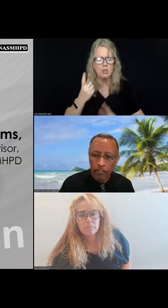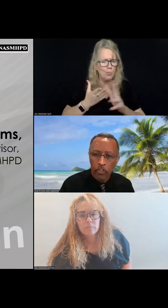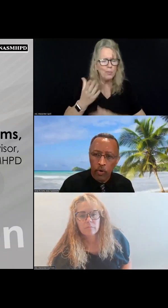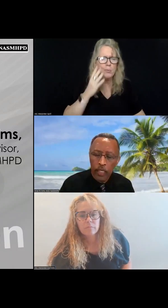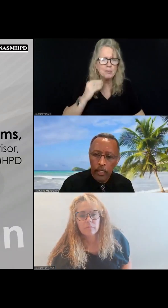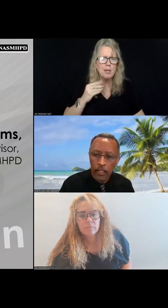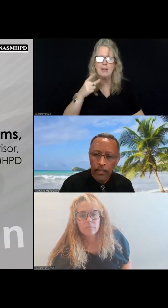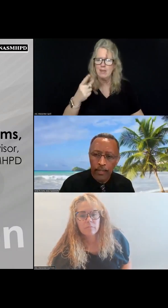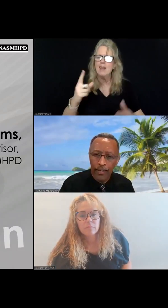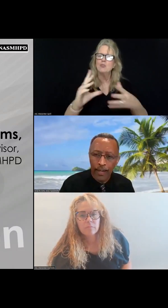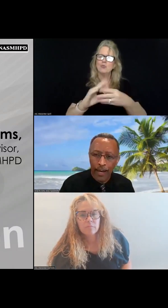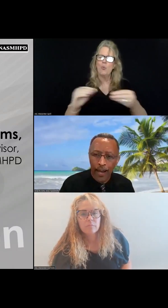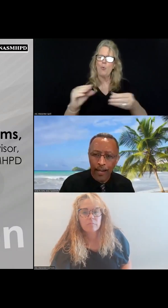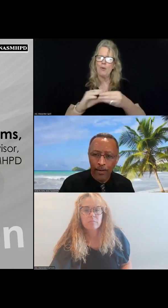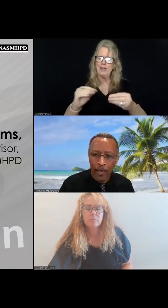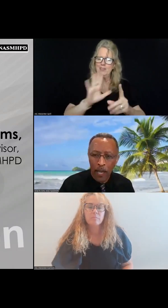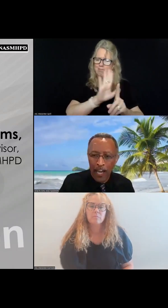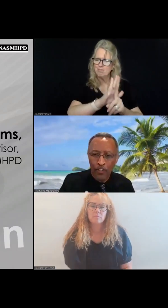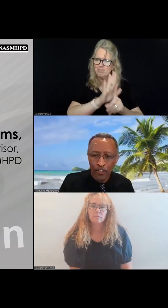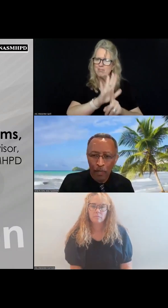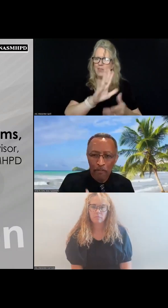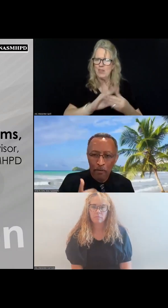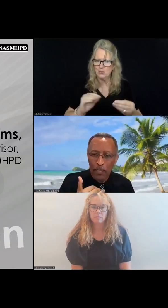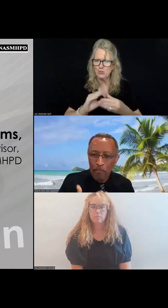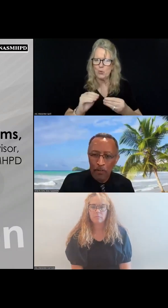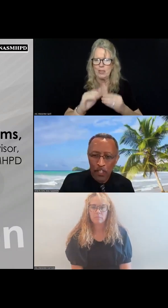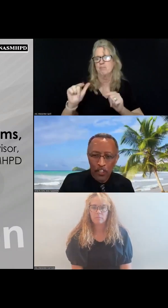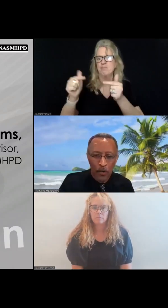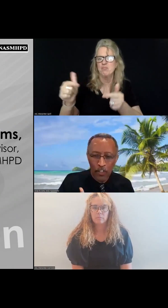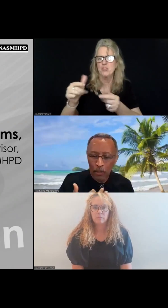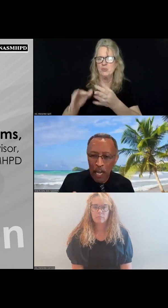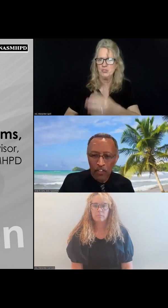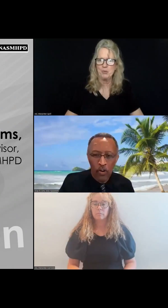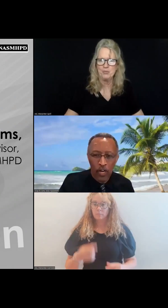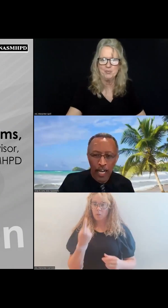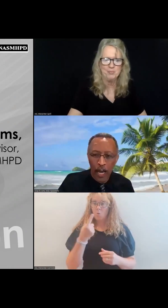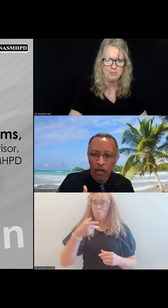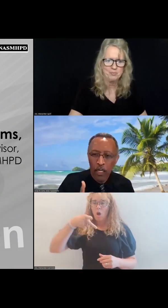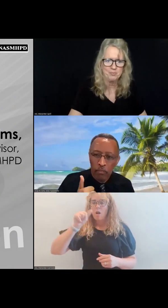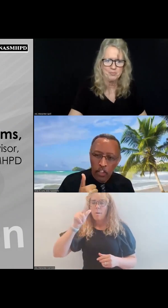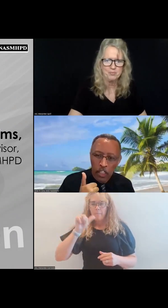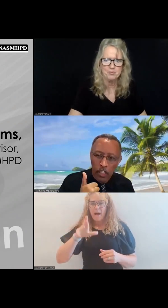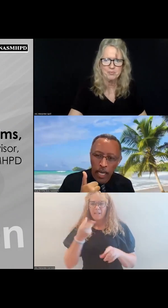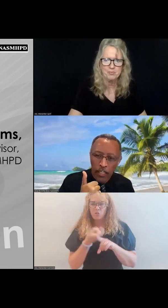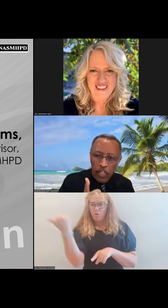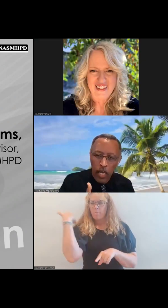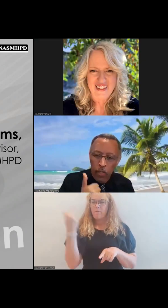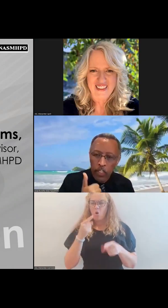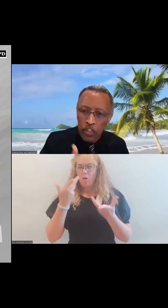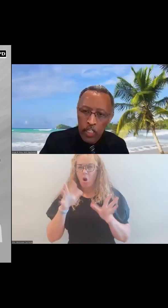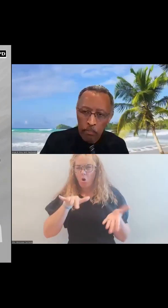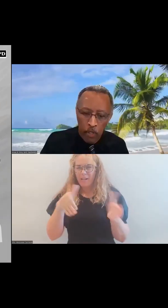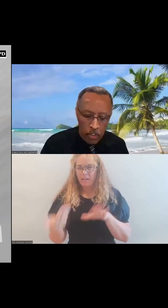they have a story. And I had a pastor of mine from a number of years ago, and she's passed on now, but she had